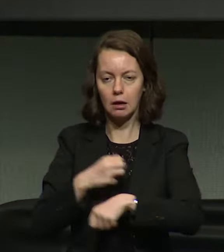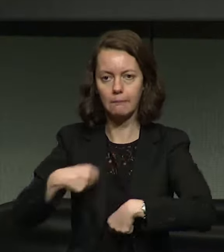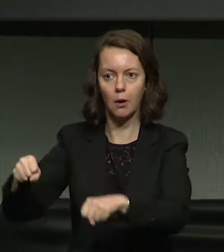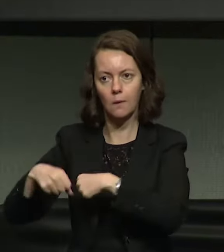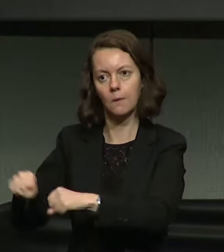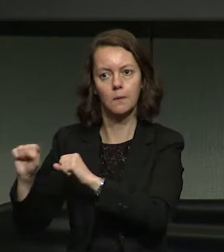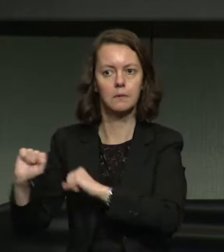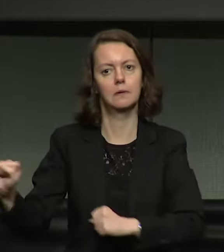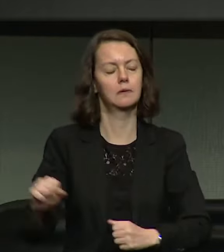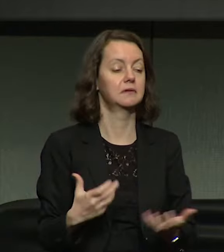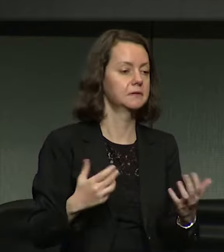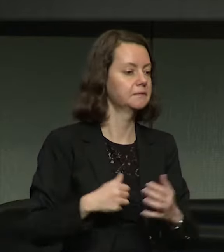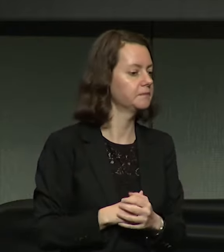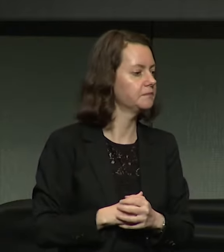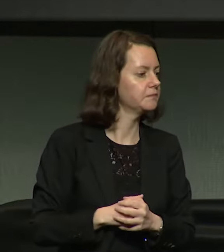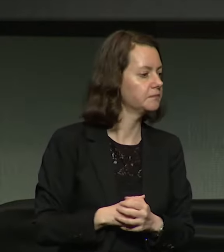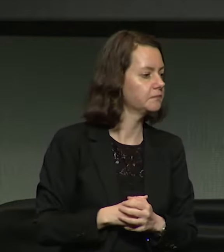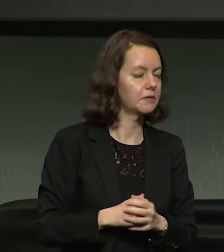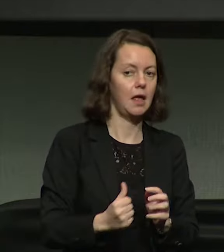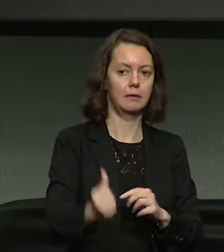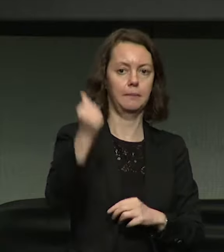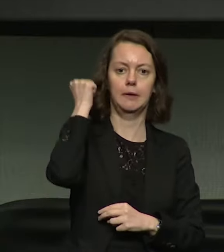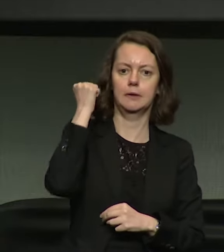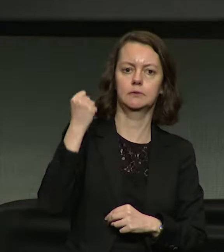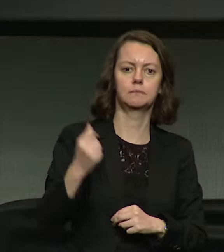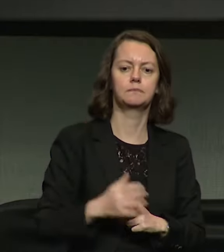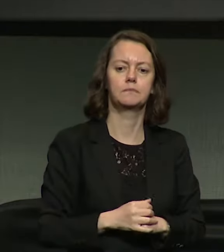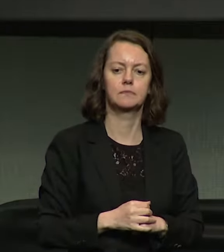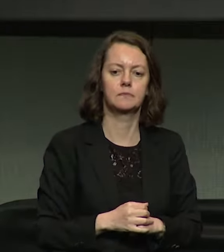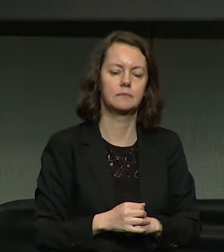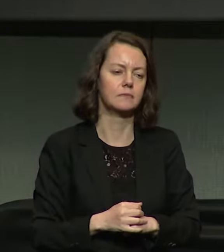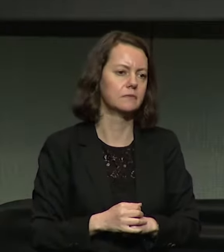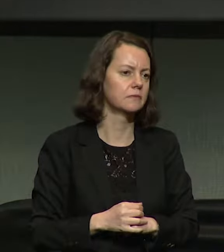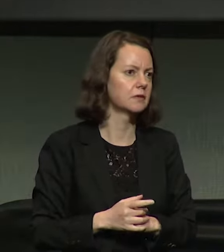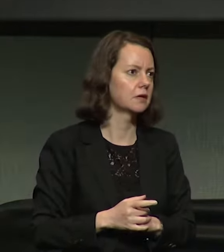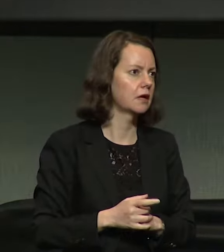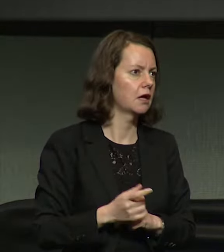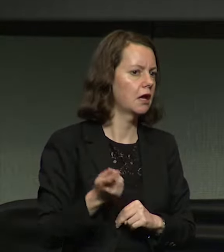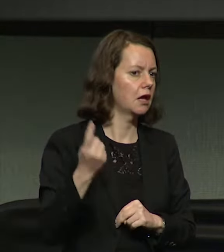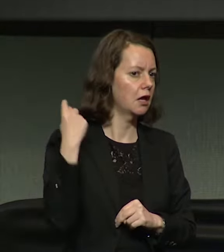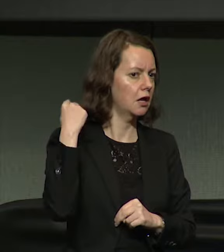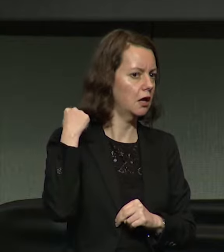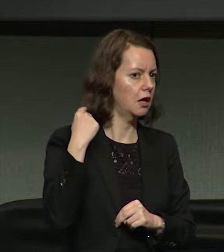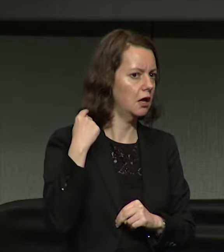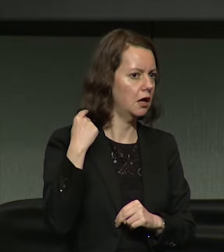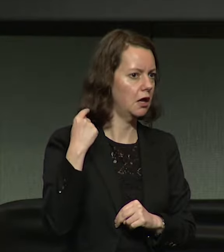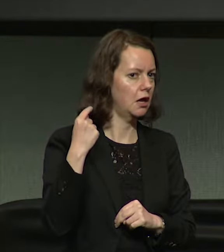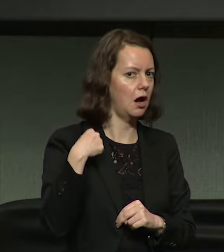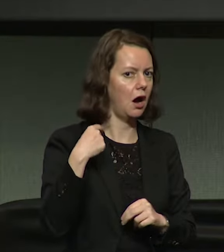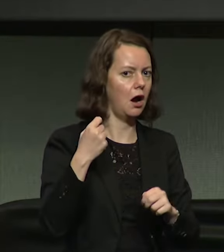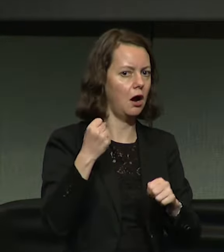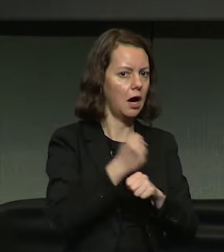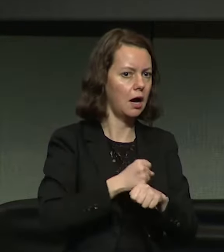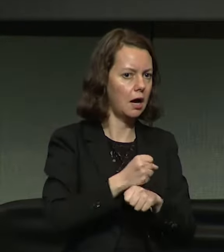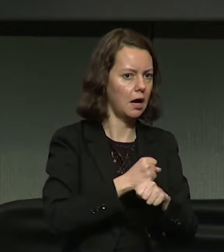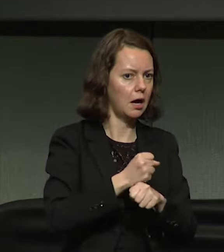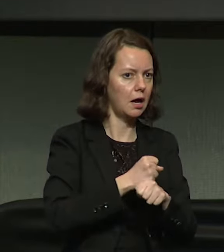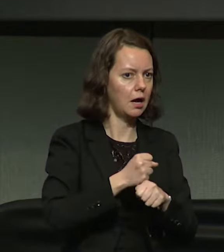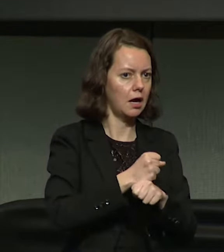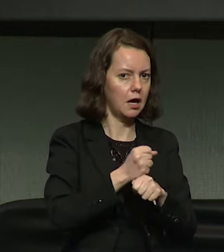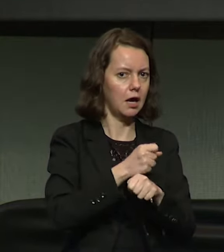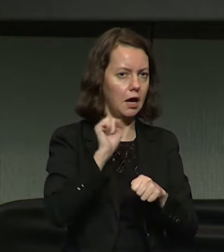thing. And over the back of our house was another guy who would swerve his car at us when we were playing football in the